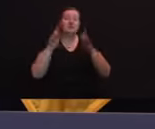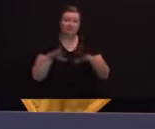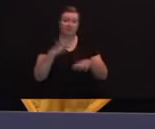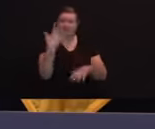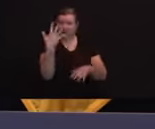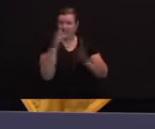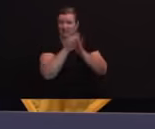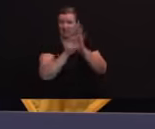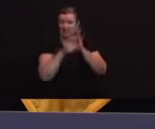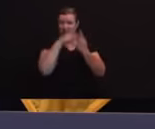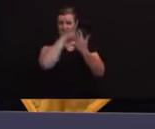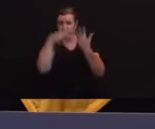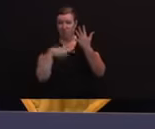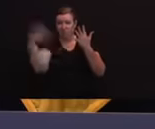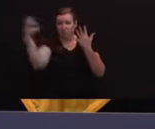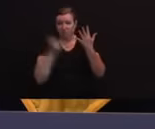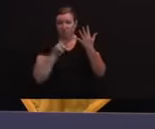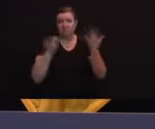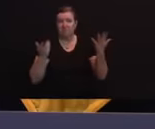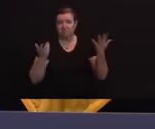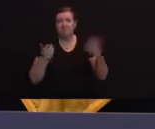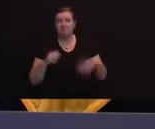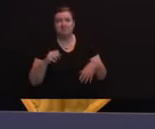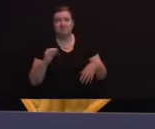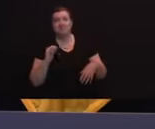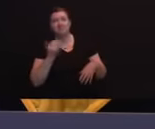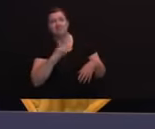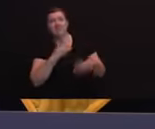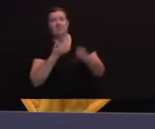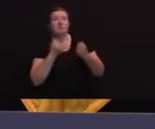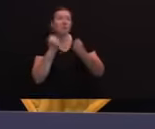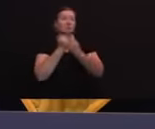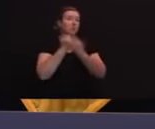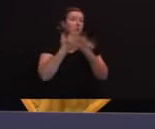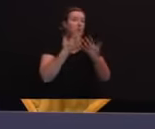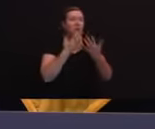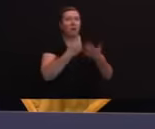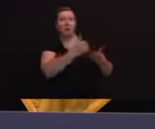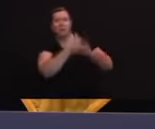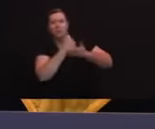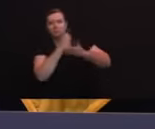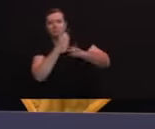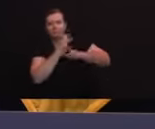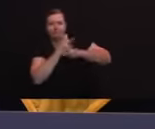out to Admiral Brett Girard for the help there. So thank you. Let's go back. Matt will